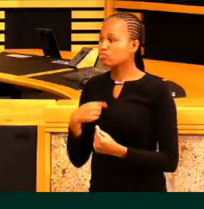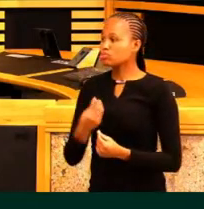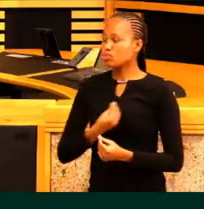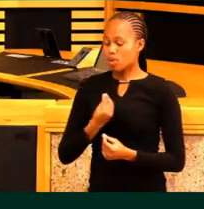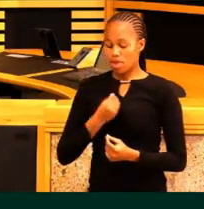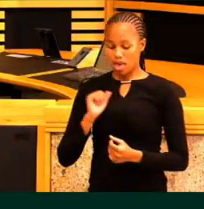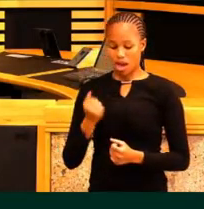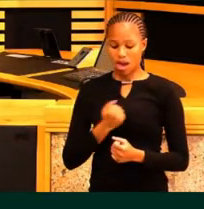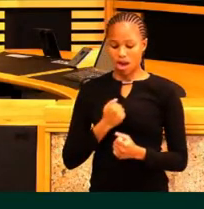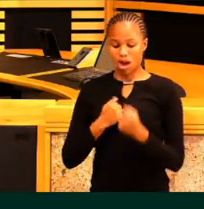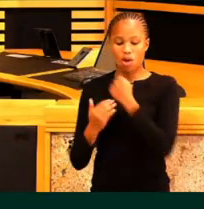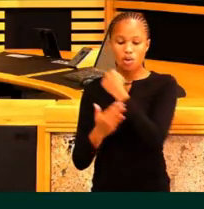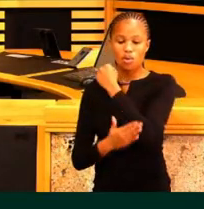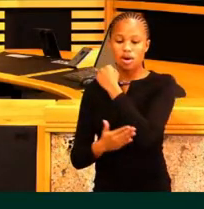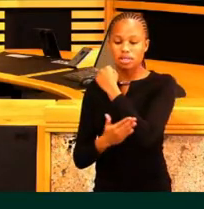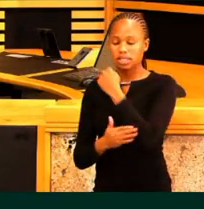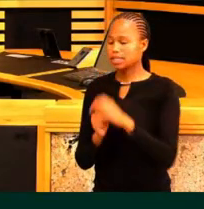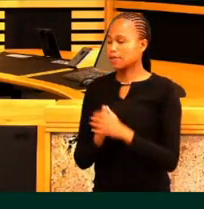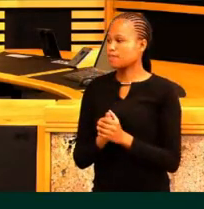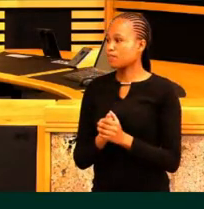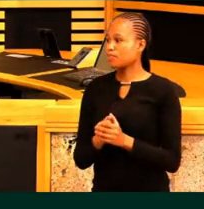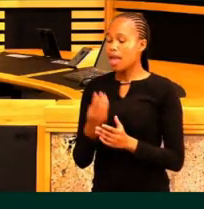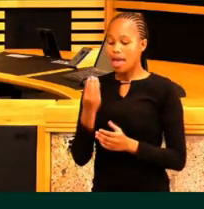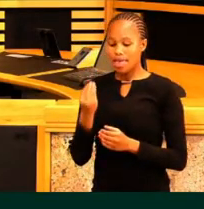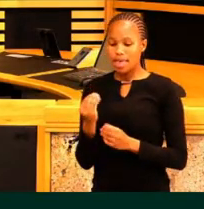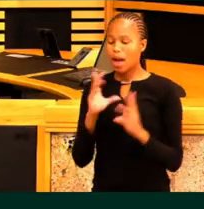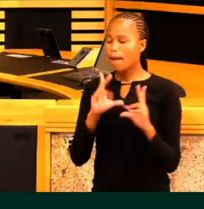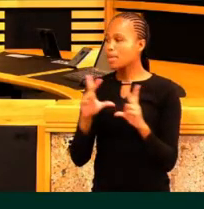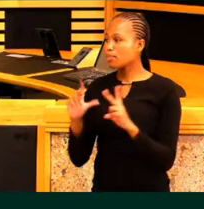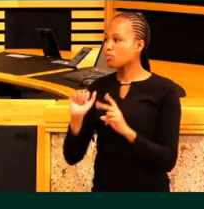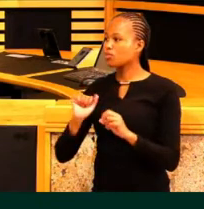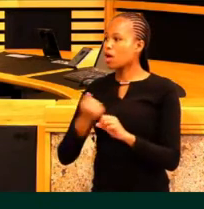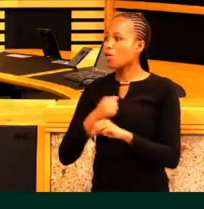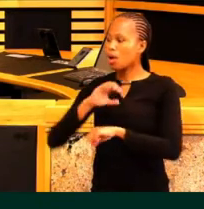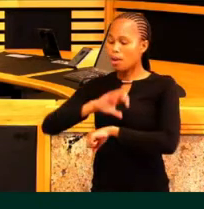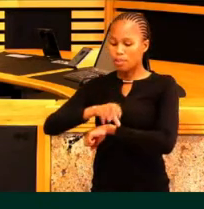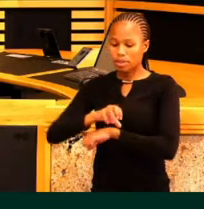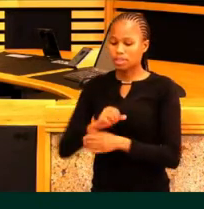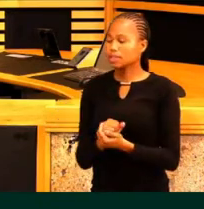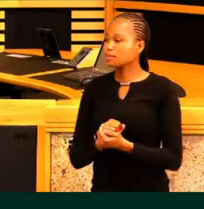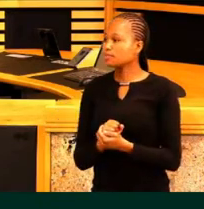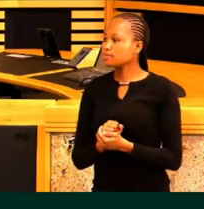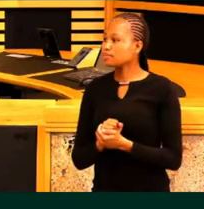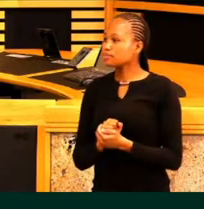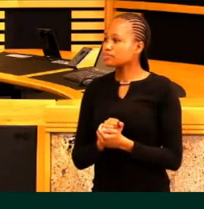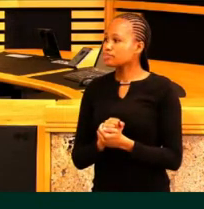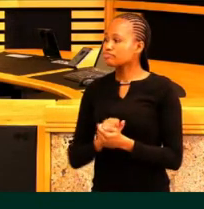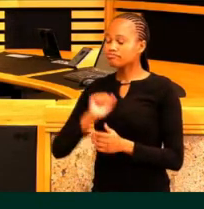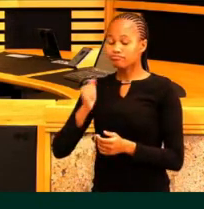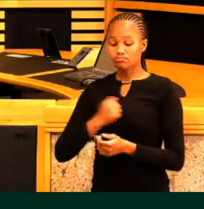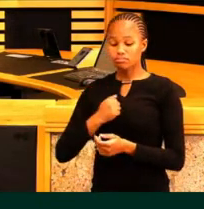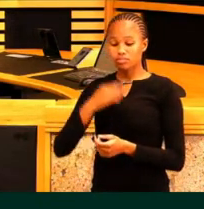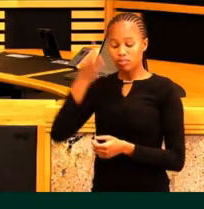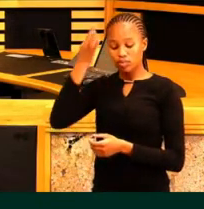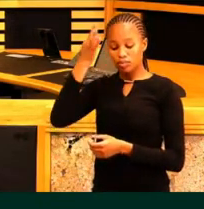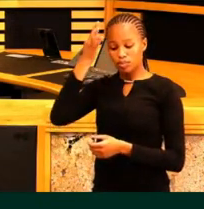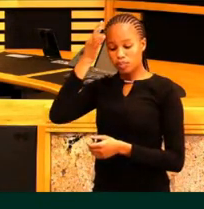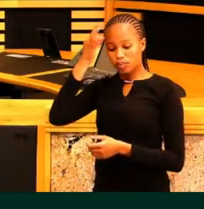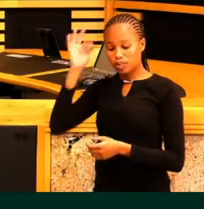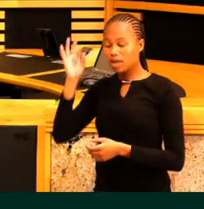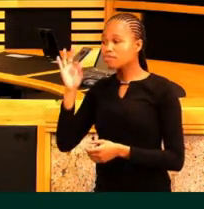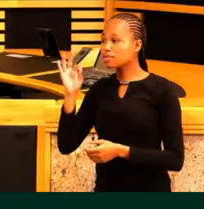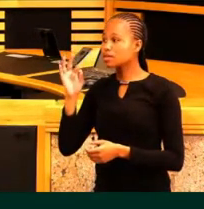of our country young people of our province the late president of our governing party president